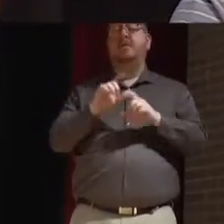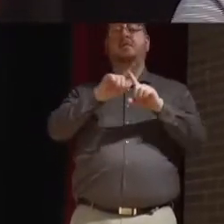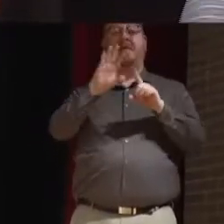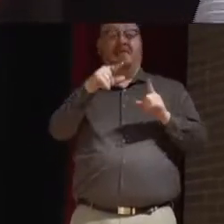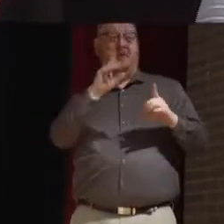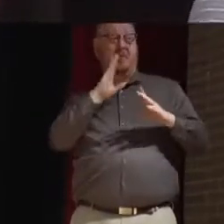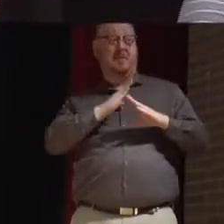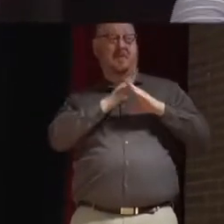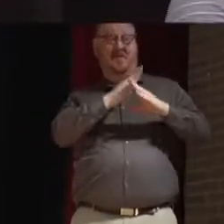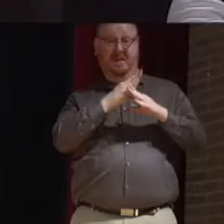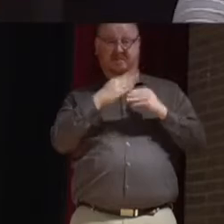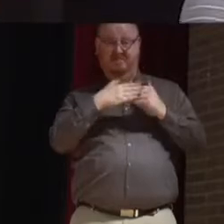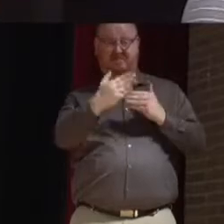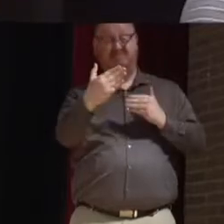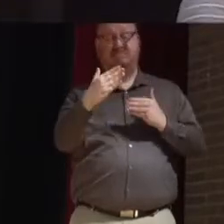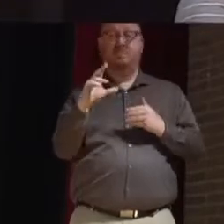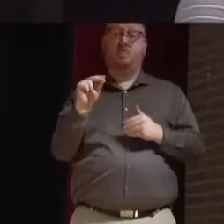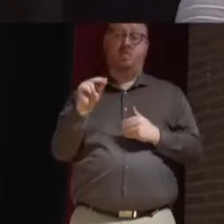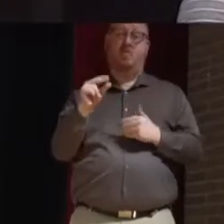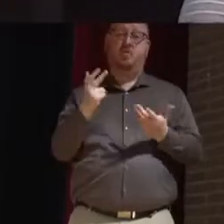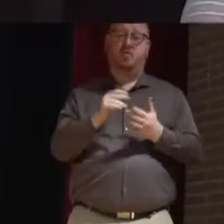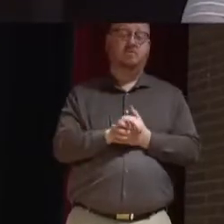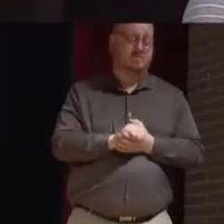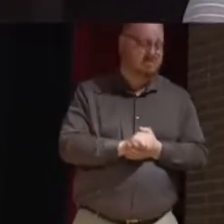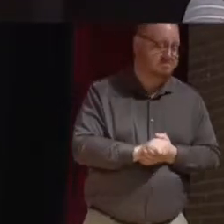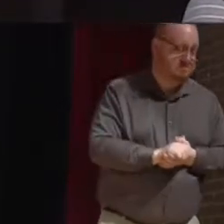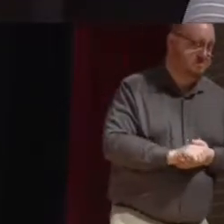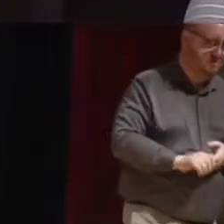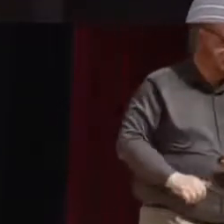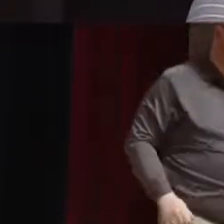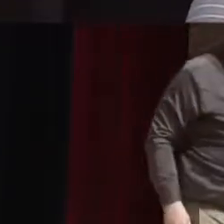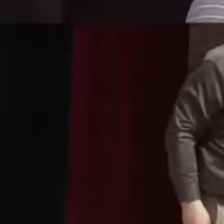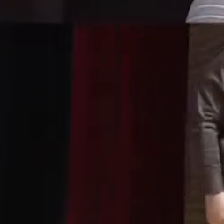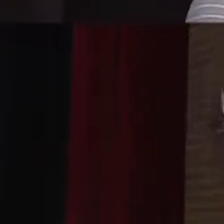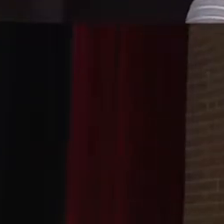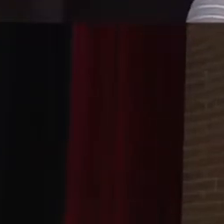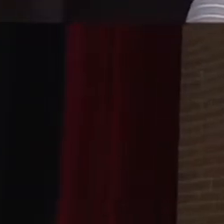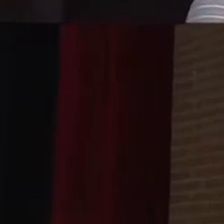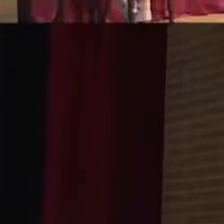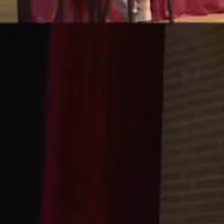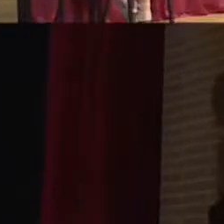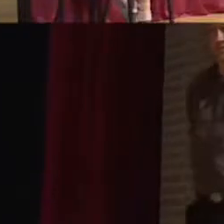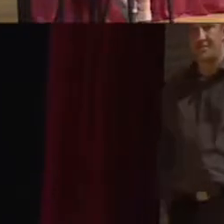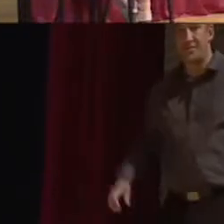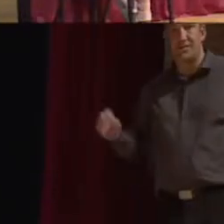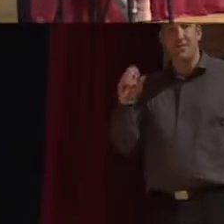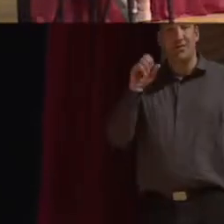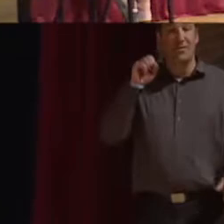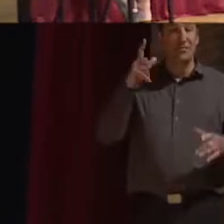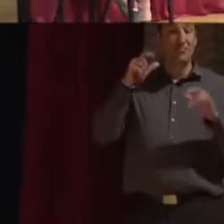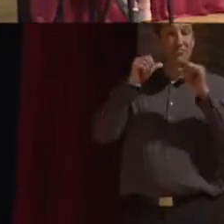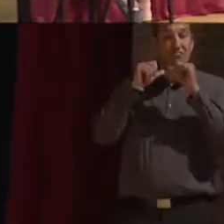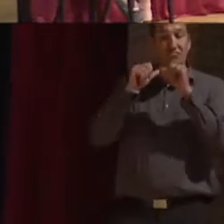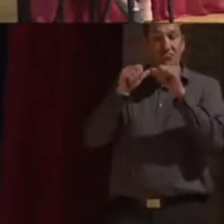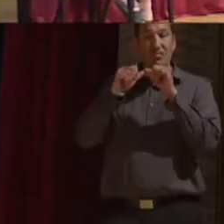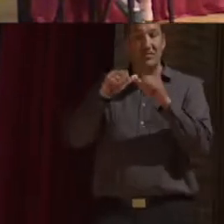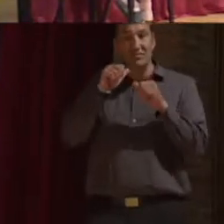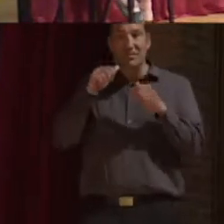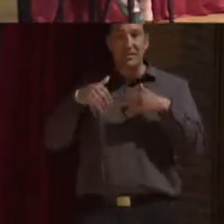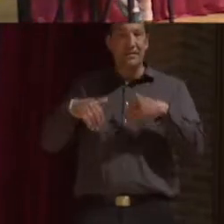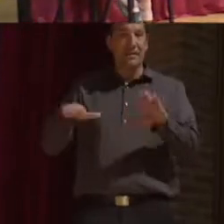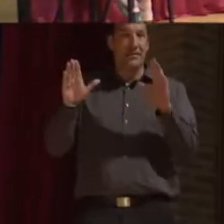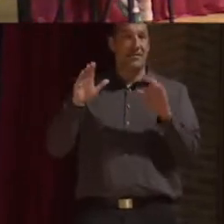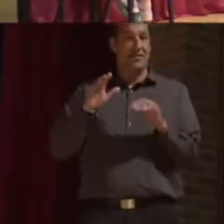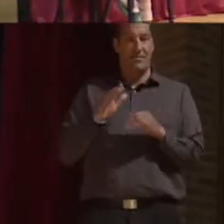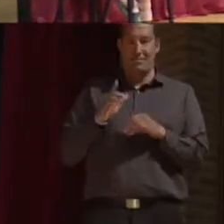you. So talking a little bit about having that grit and that perseverance, and then piggybacking on what Heather said of the